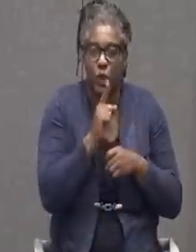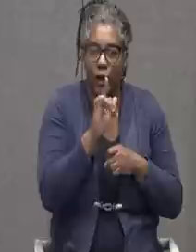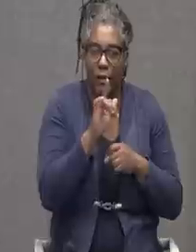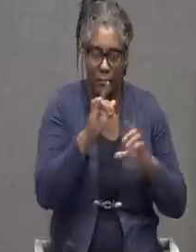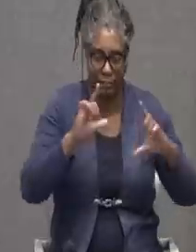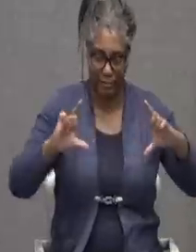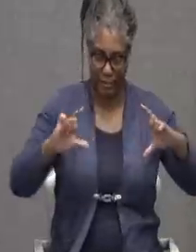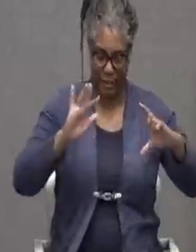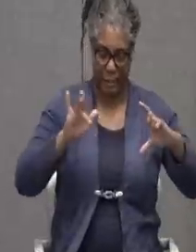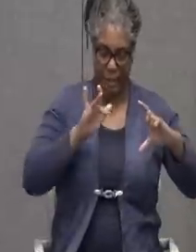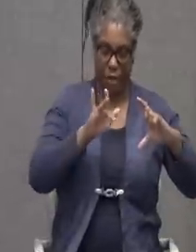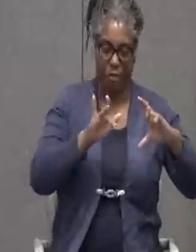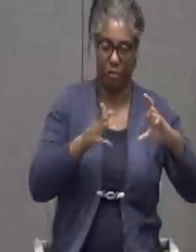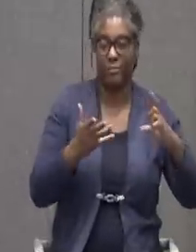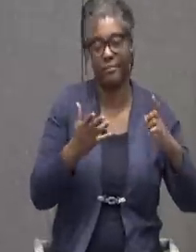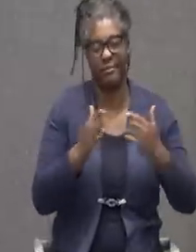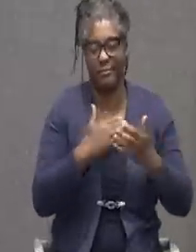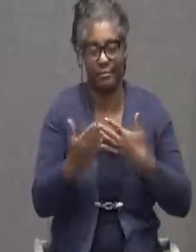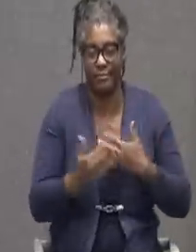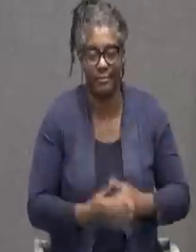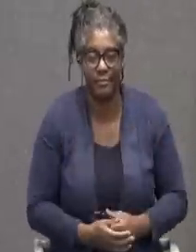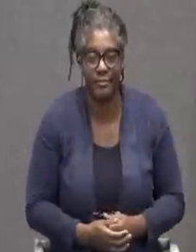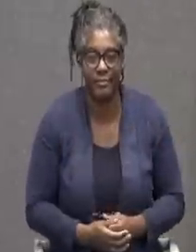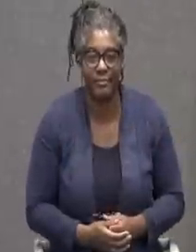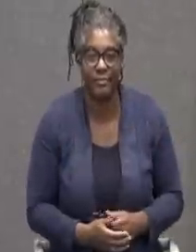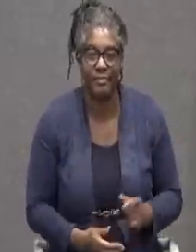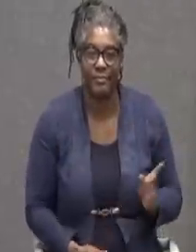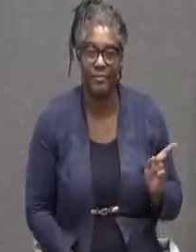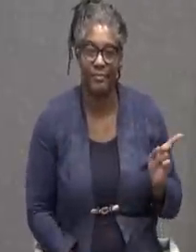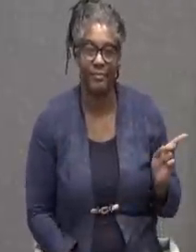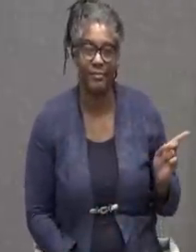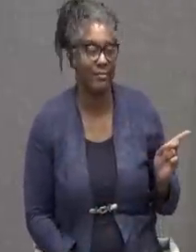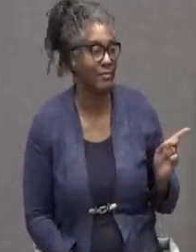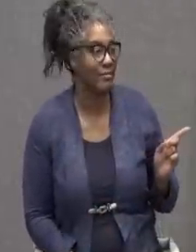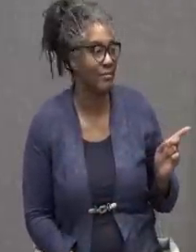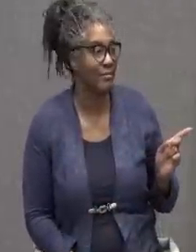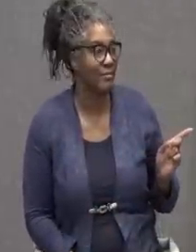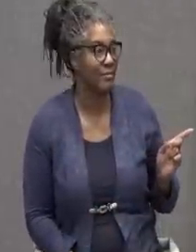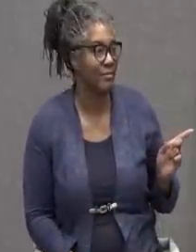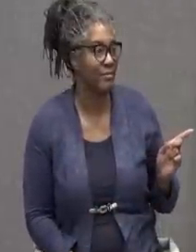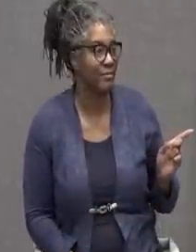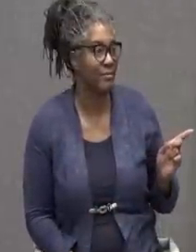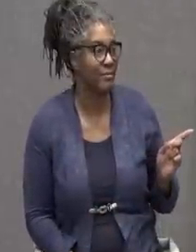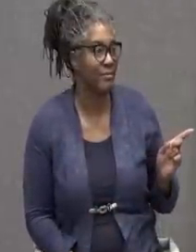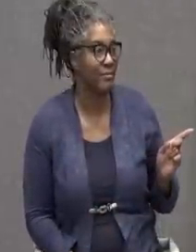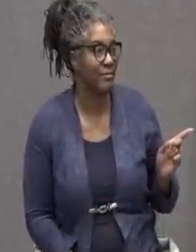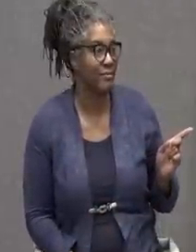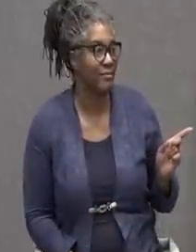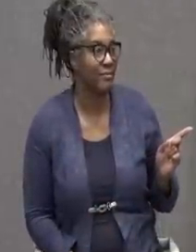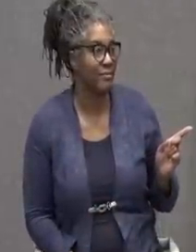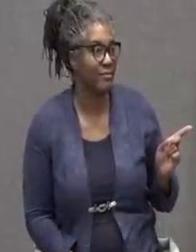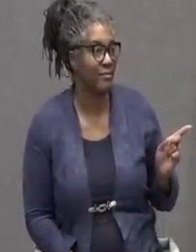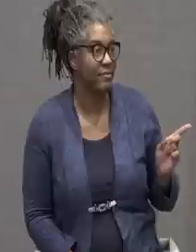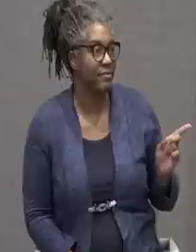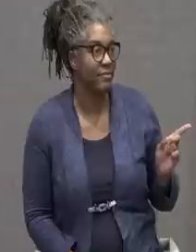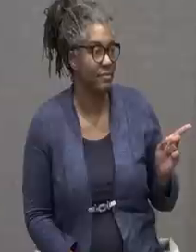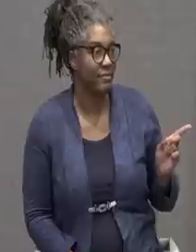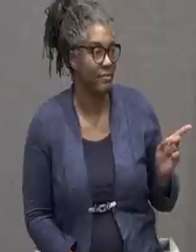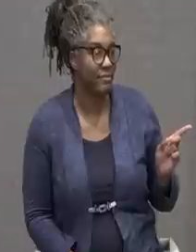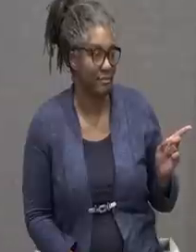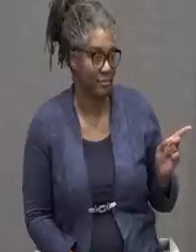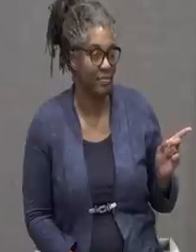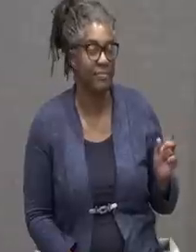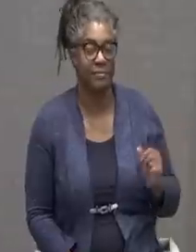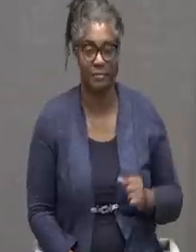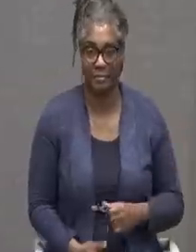I'm gonna stick that wooden dowel through, and look, my Ferris wheel is already spinning. Now, alternatively, if